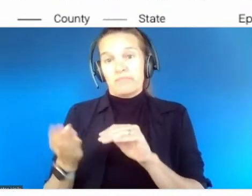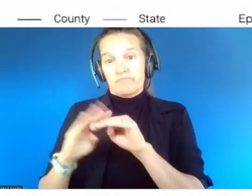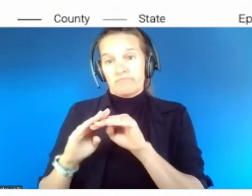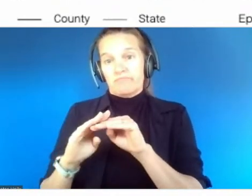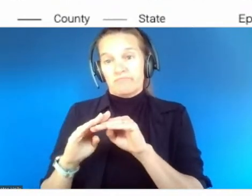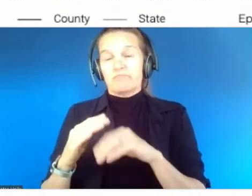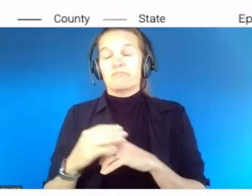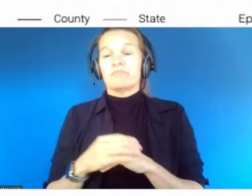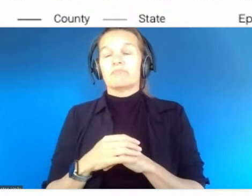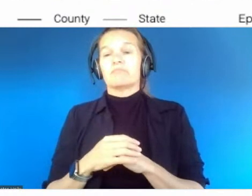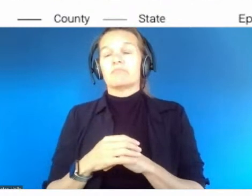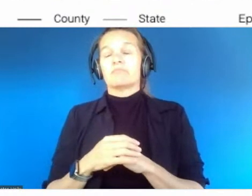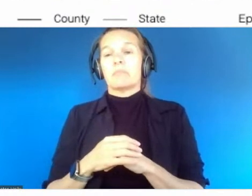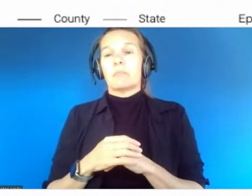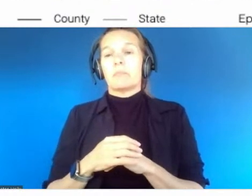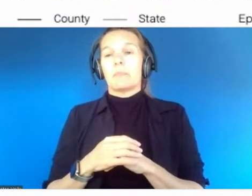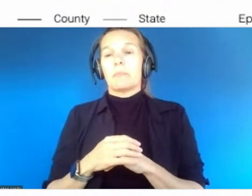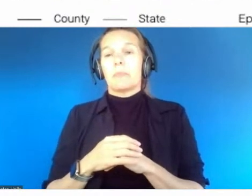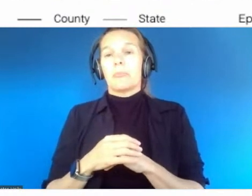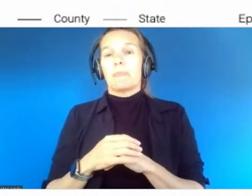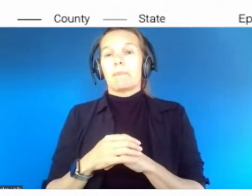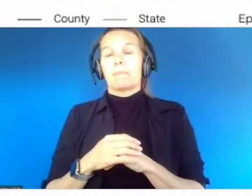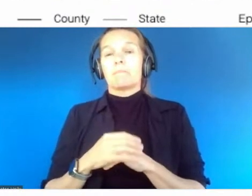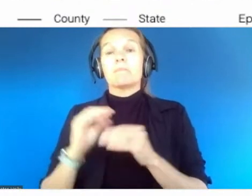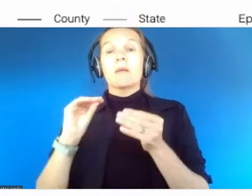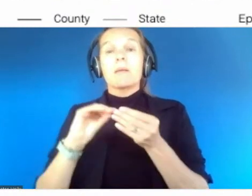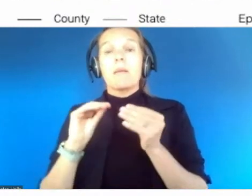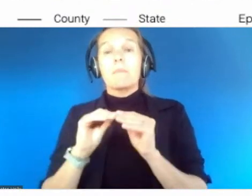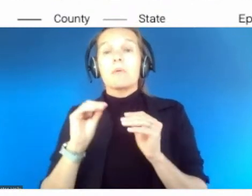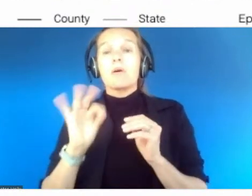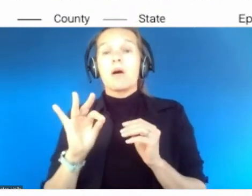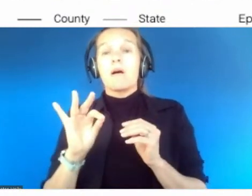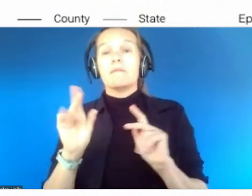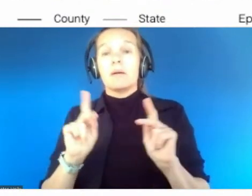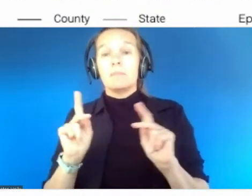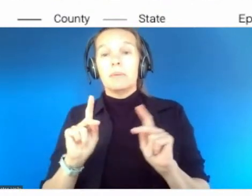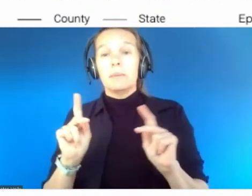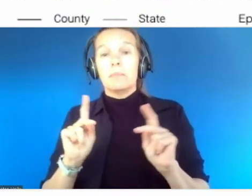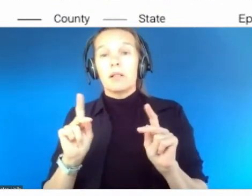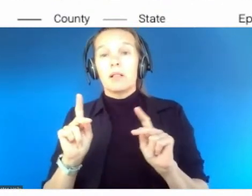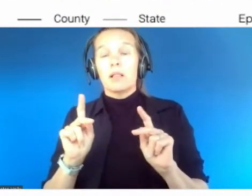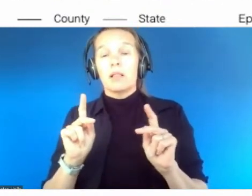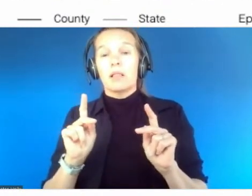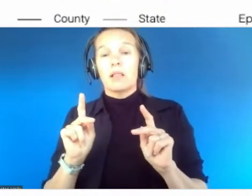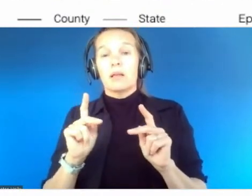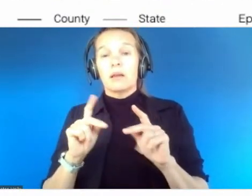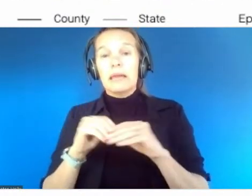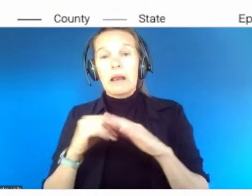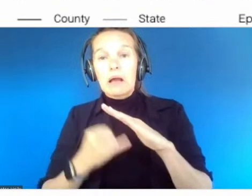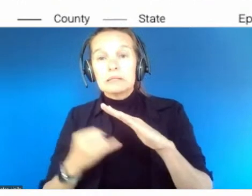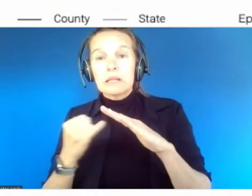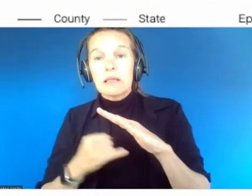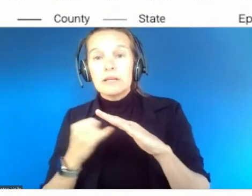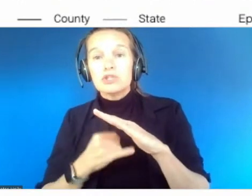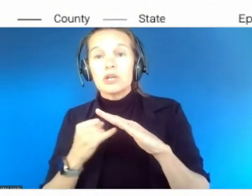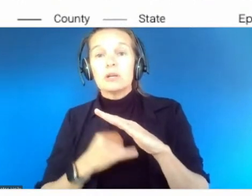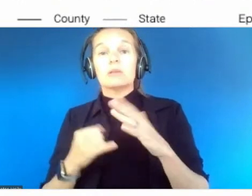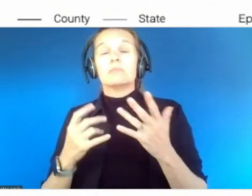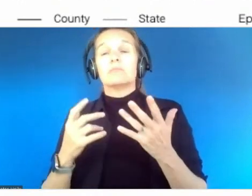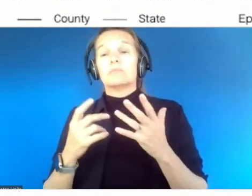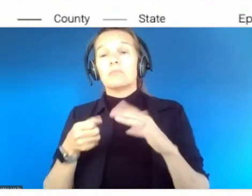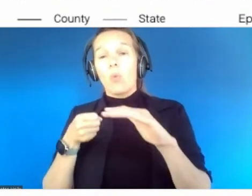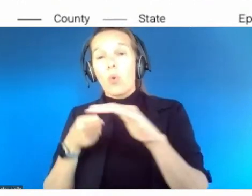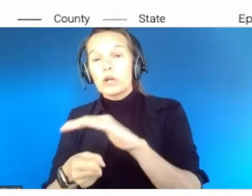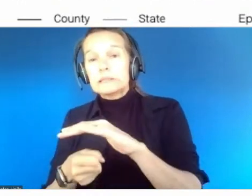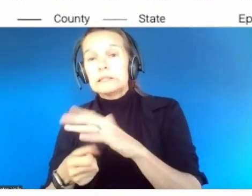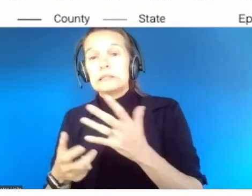We have had a decrease in the number of people that we've had in our isolation quarantine, but we continue to provide food